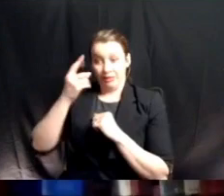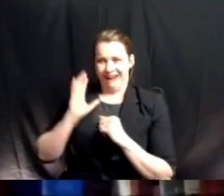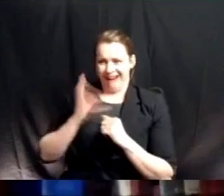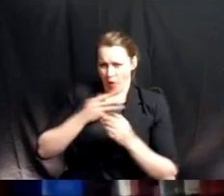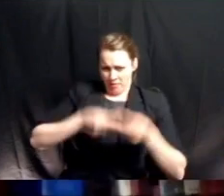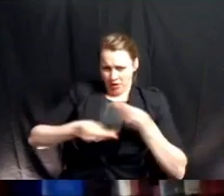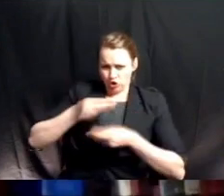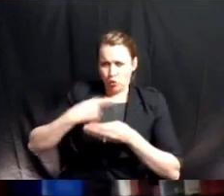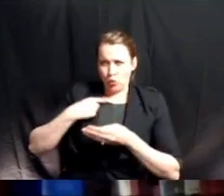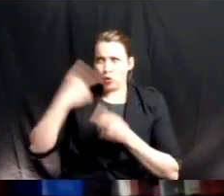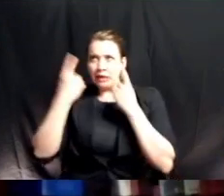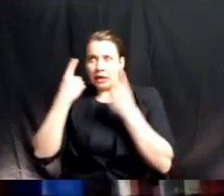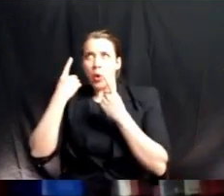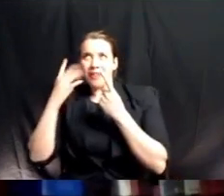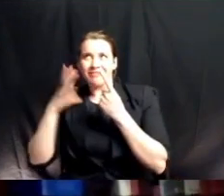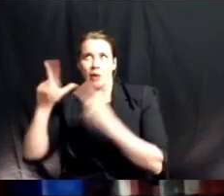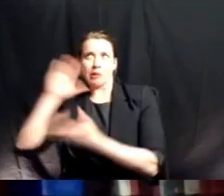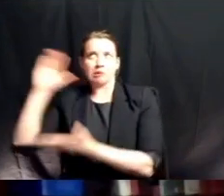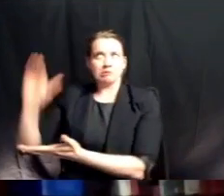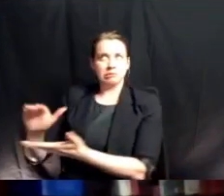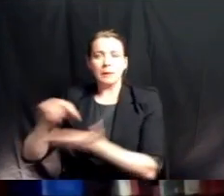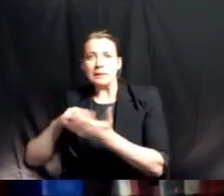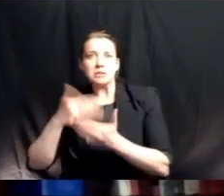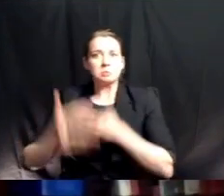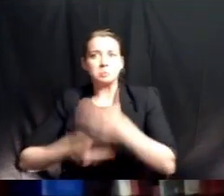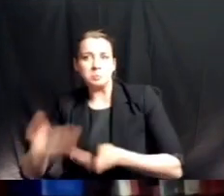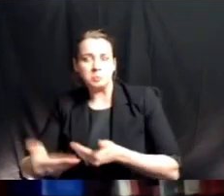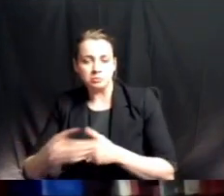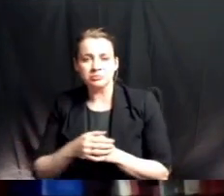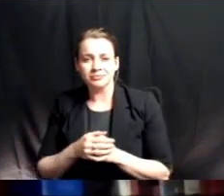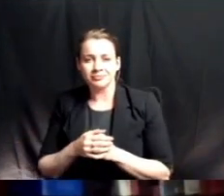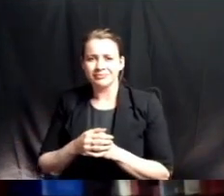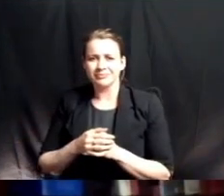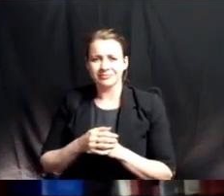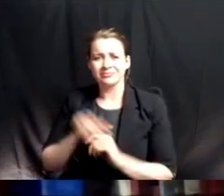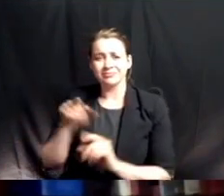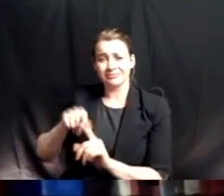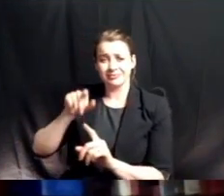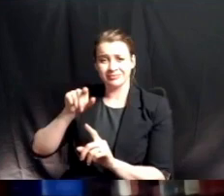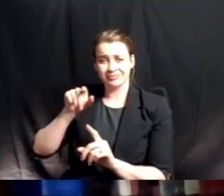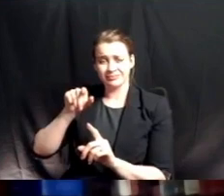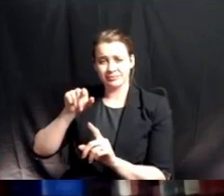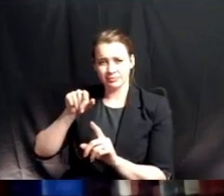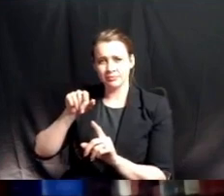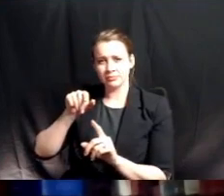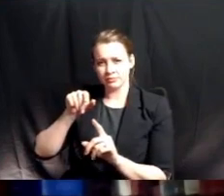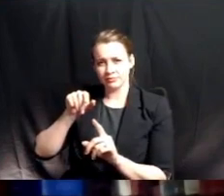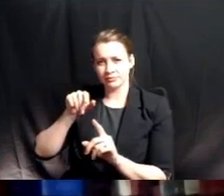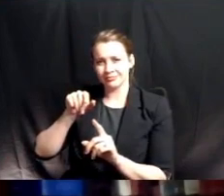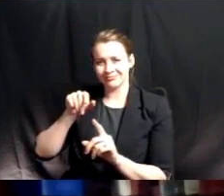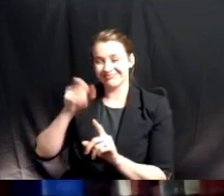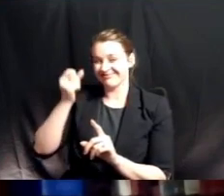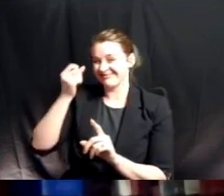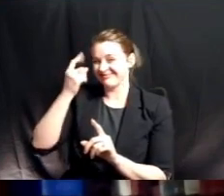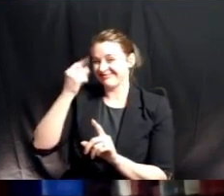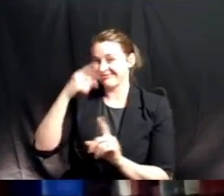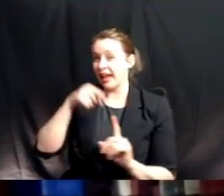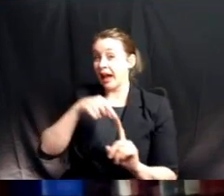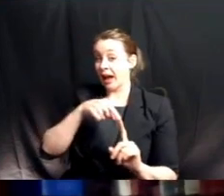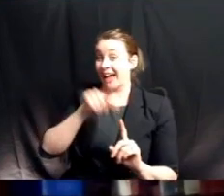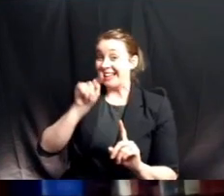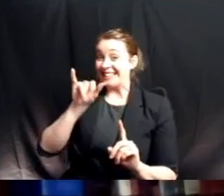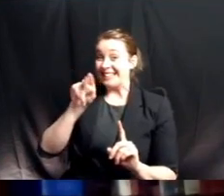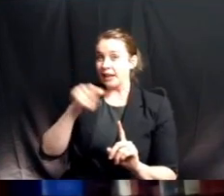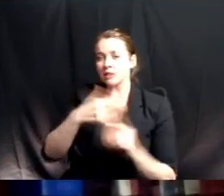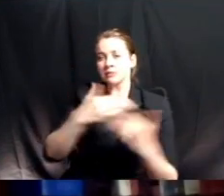I'll take note that Tina just called on her colleague from a rival Chicago newspaper, which I think shows a